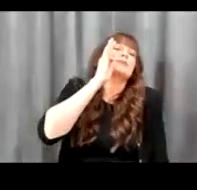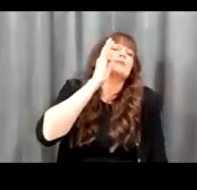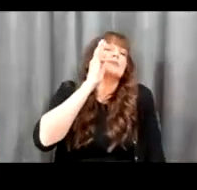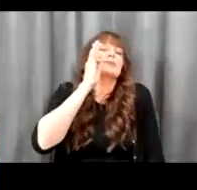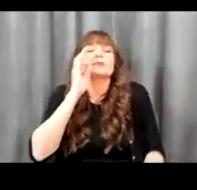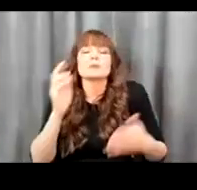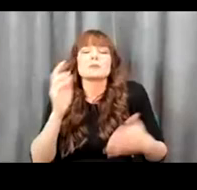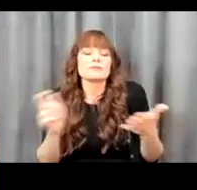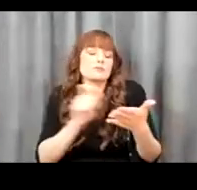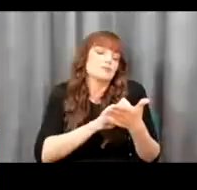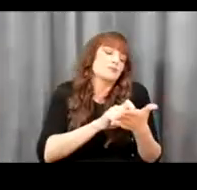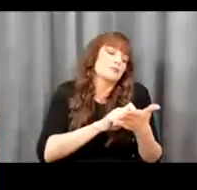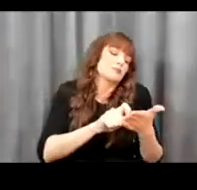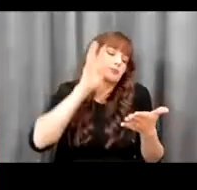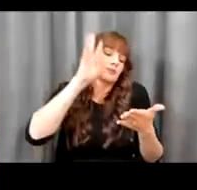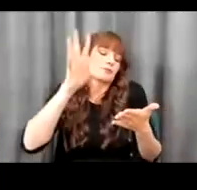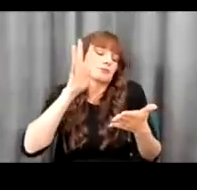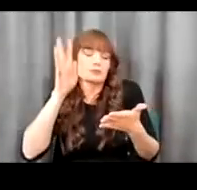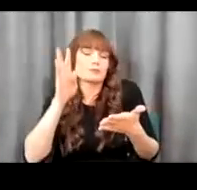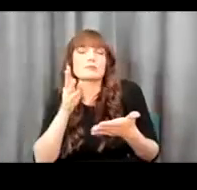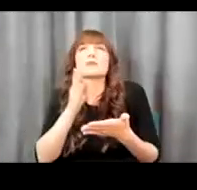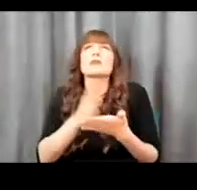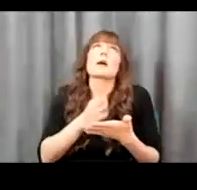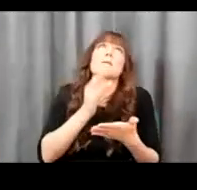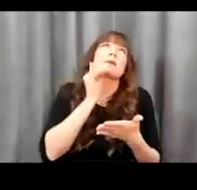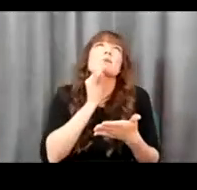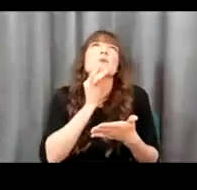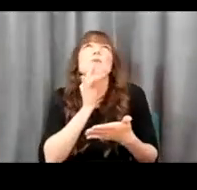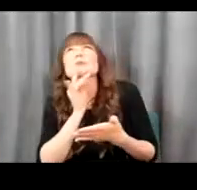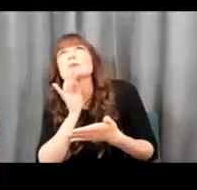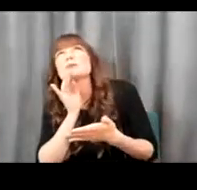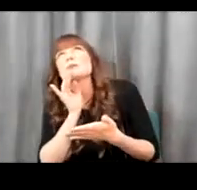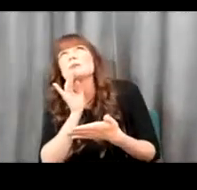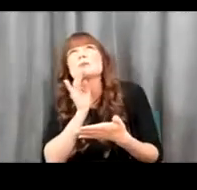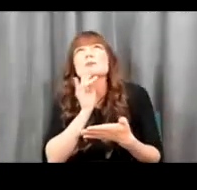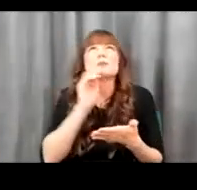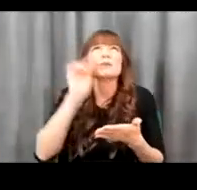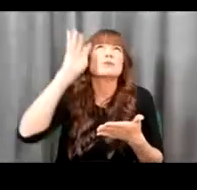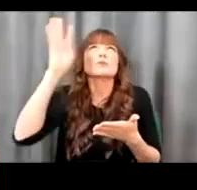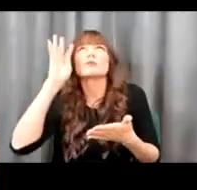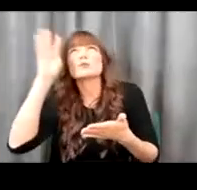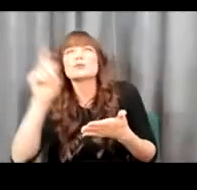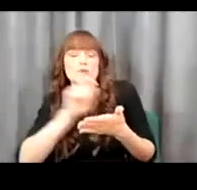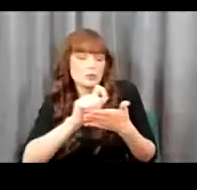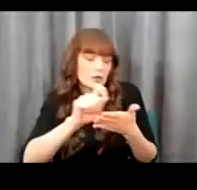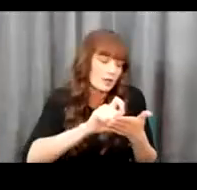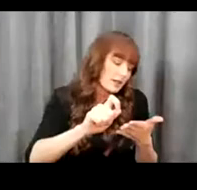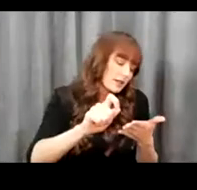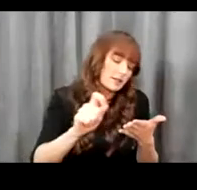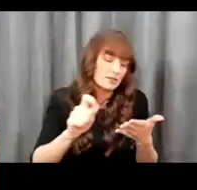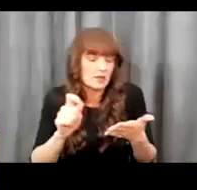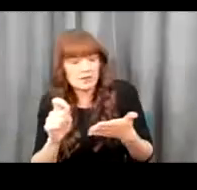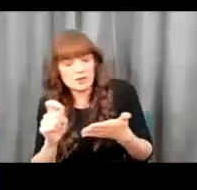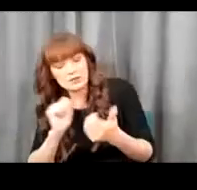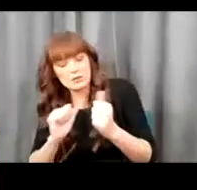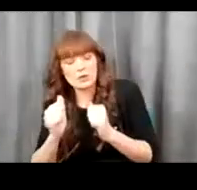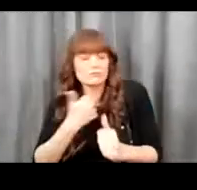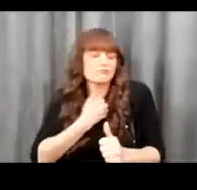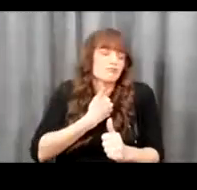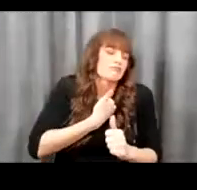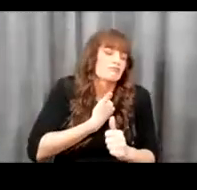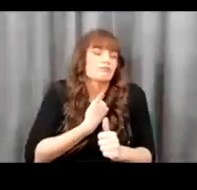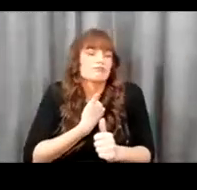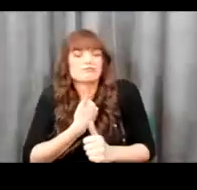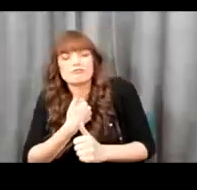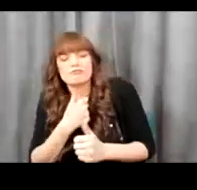in her lap. She scribbles a few words, stops to mumble them back, writes a little more. She performs silently to herself for a